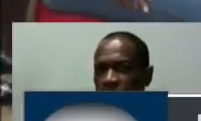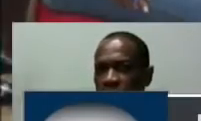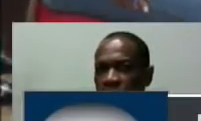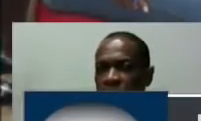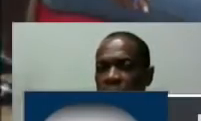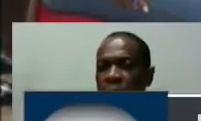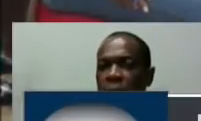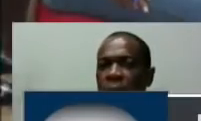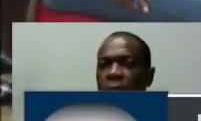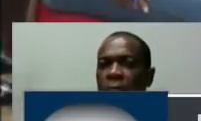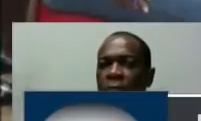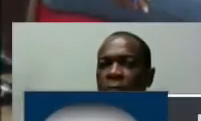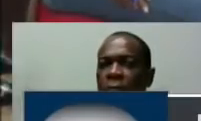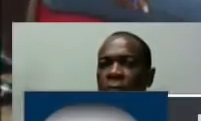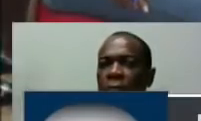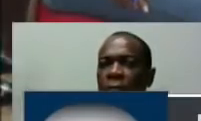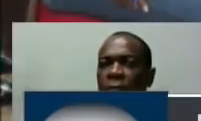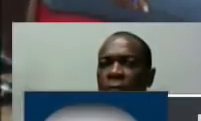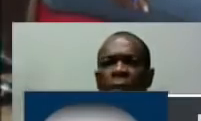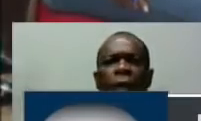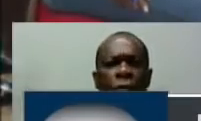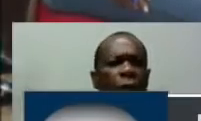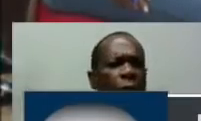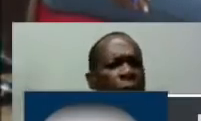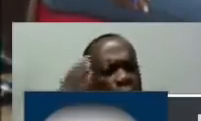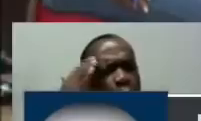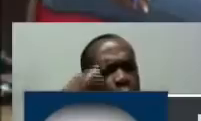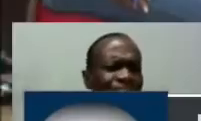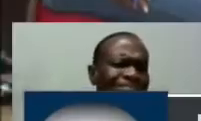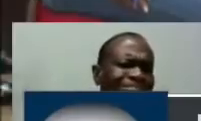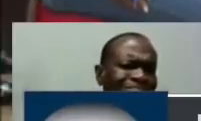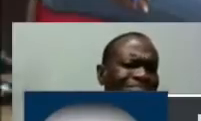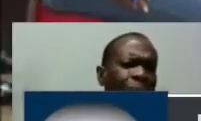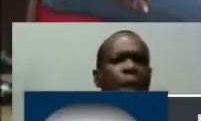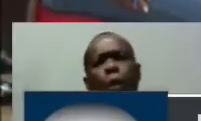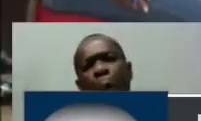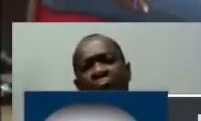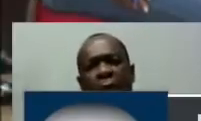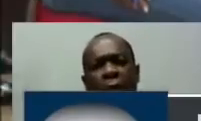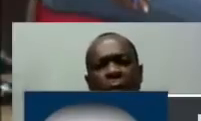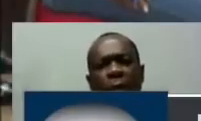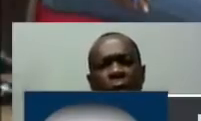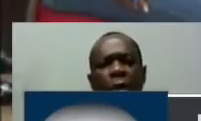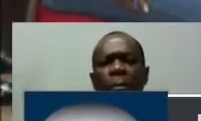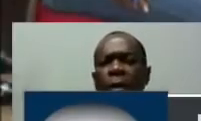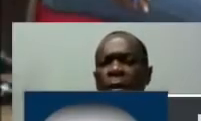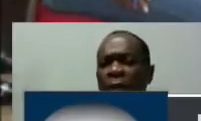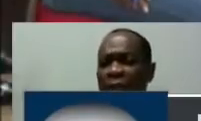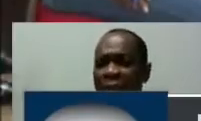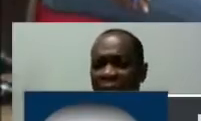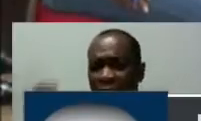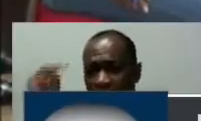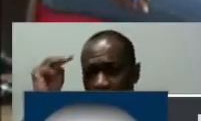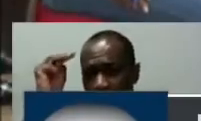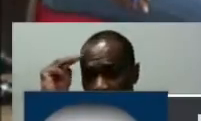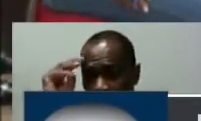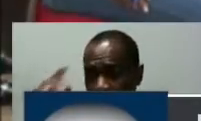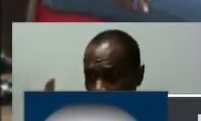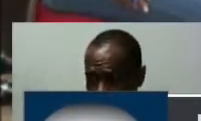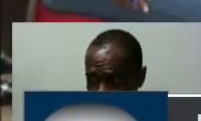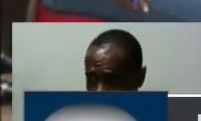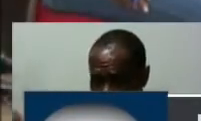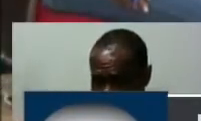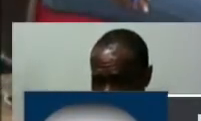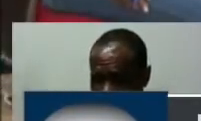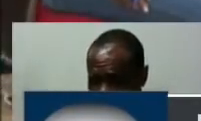Ministry done its own sort of analysis and looking at, let's say, someone who had 2 doses of Sinopharm and then getting a